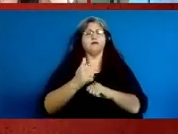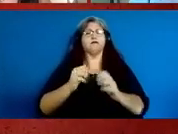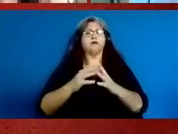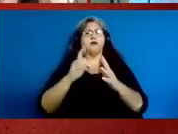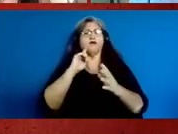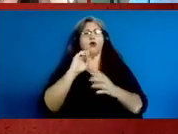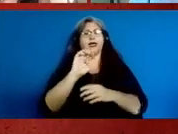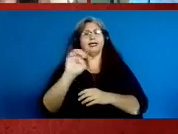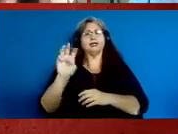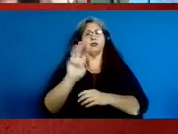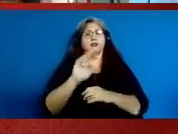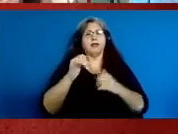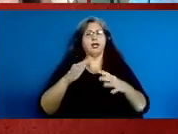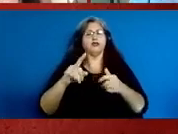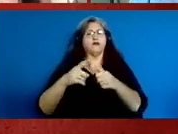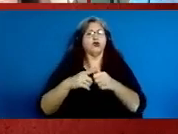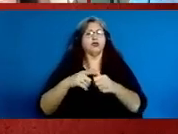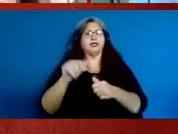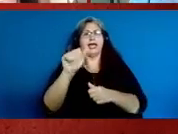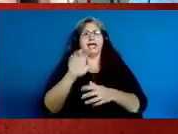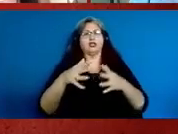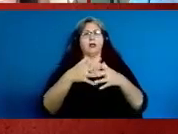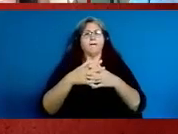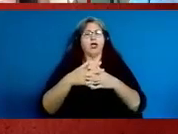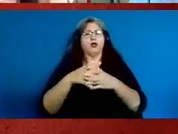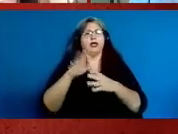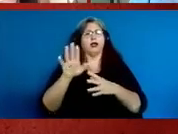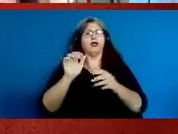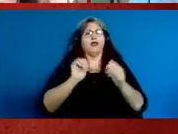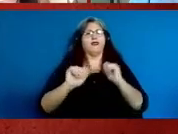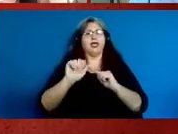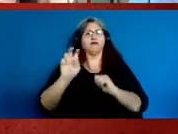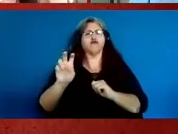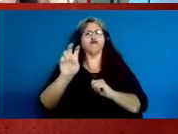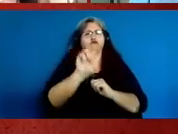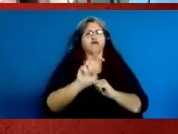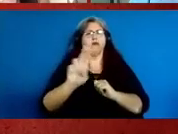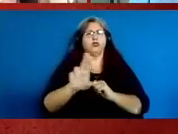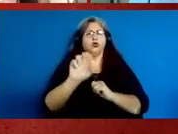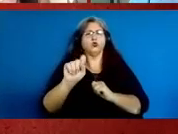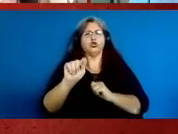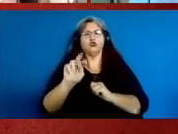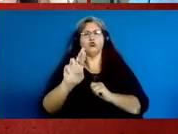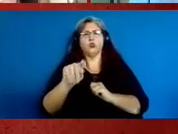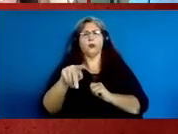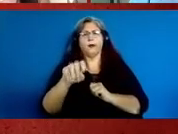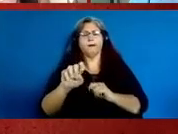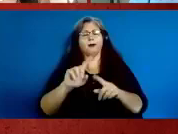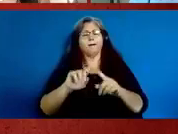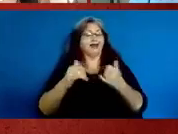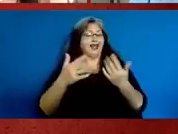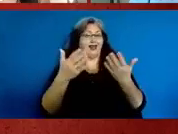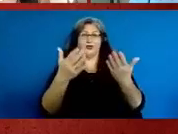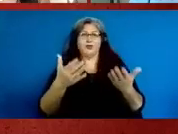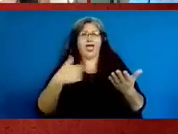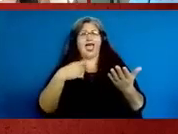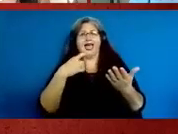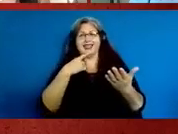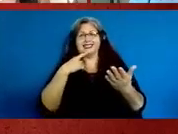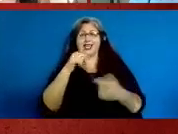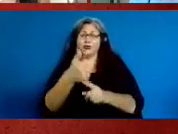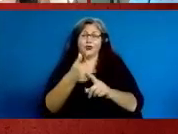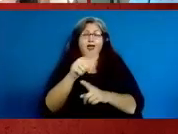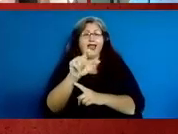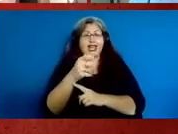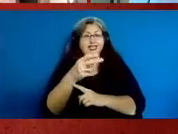the first Asian American theater troupe in the U.S. You know, and you are, you know, this. I keep on saying you're a legend because you